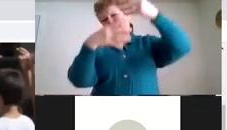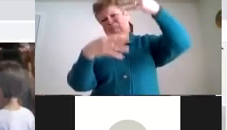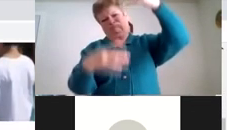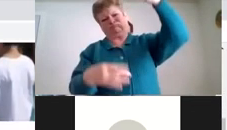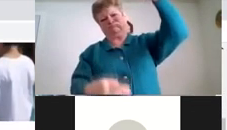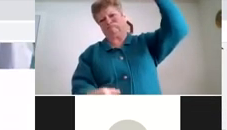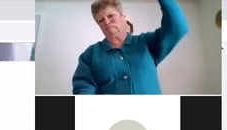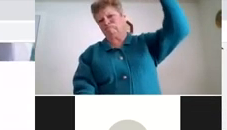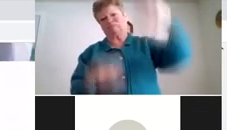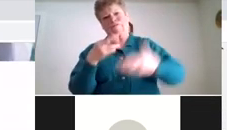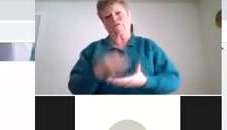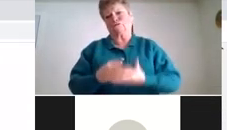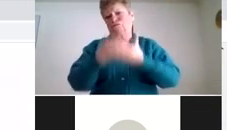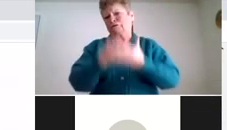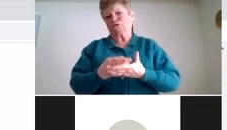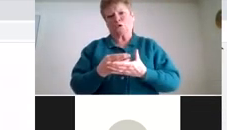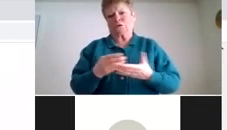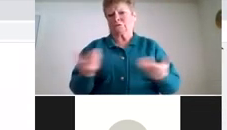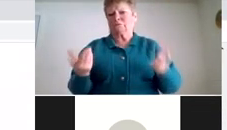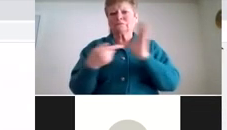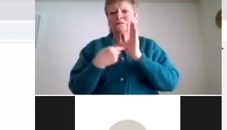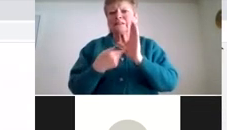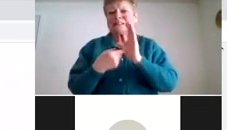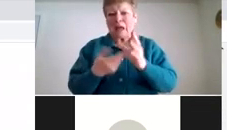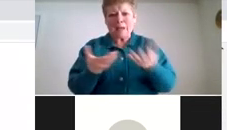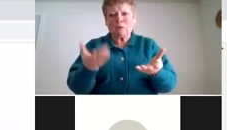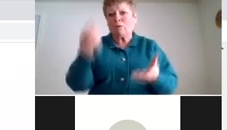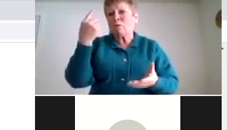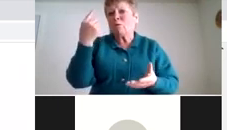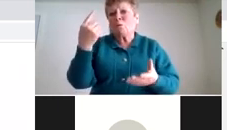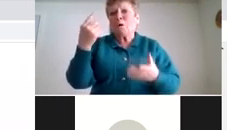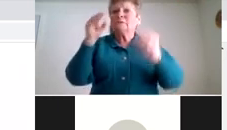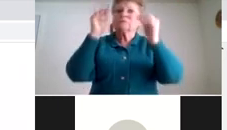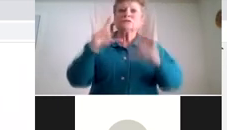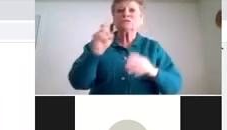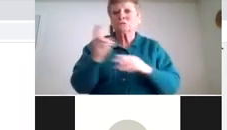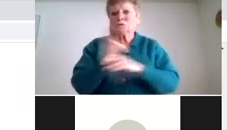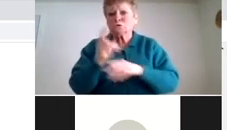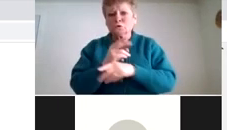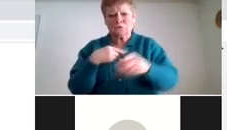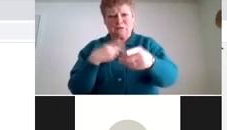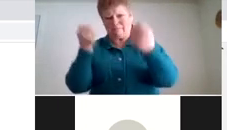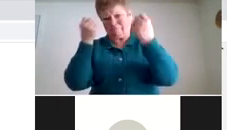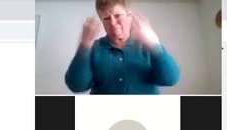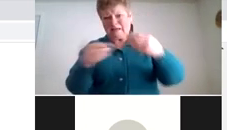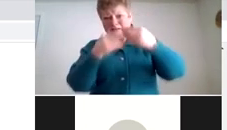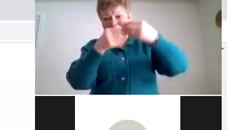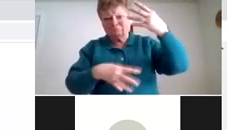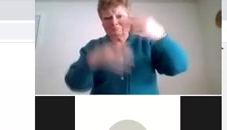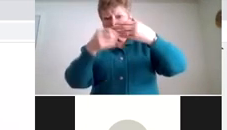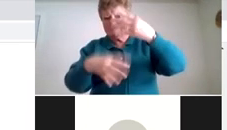teachers. And I'll just give you an example of what just one item that teachers could be looking at. And you can see that there's a large number that they